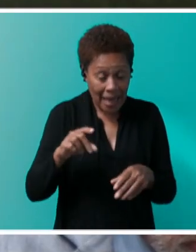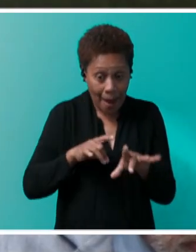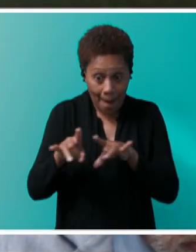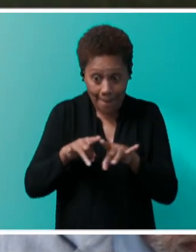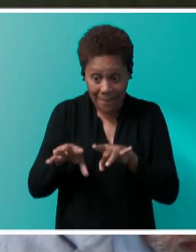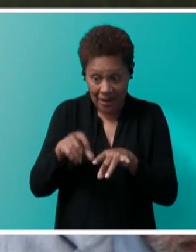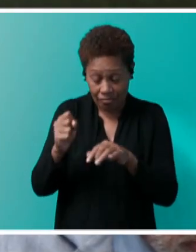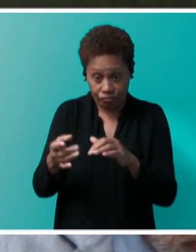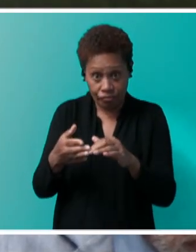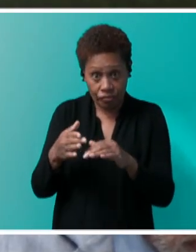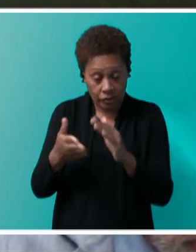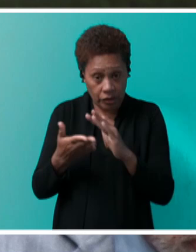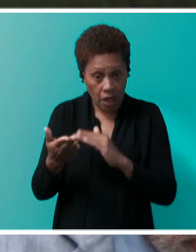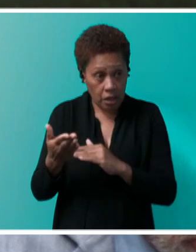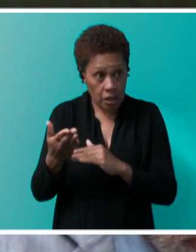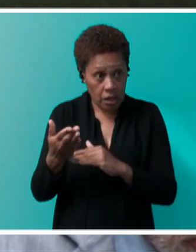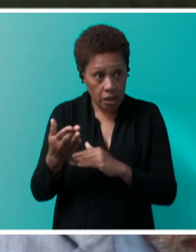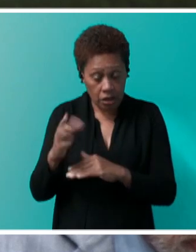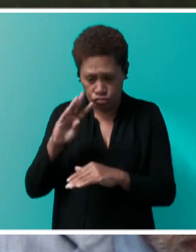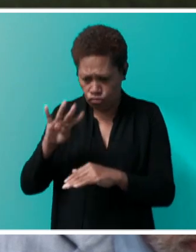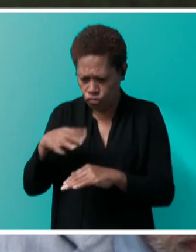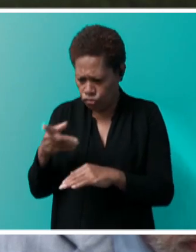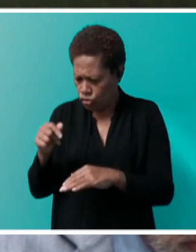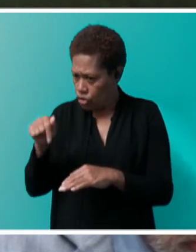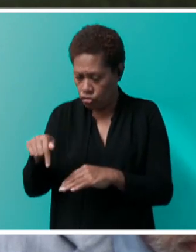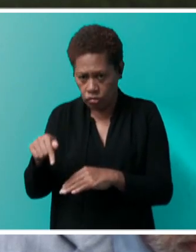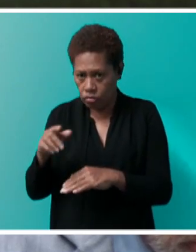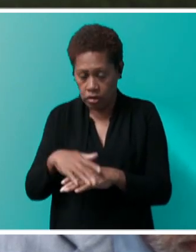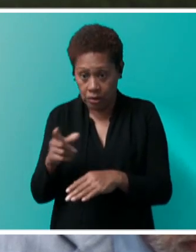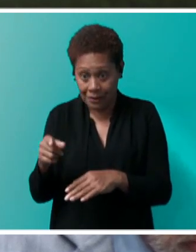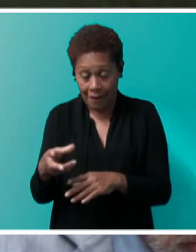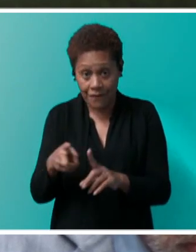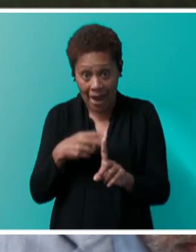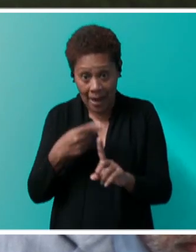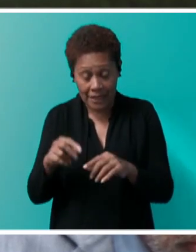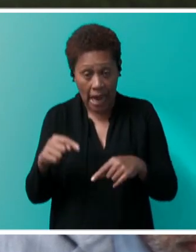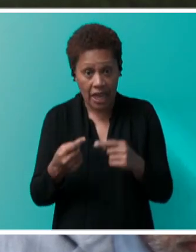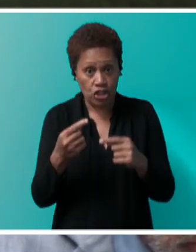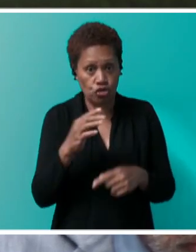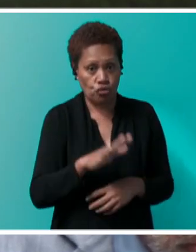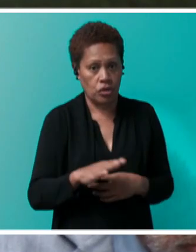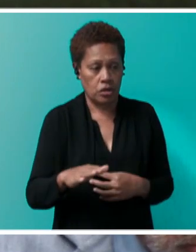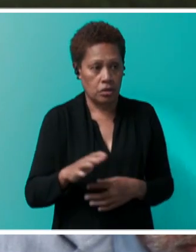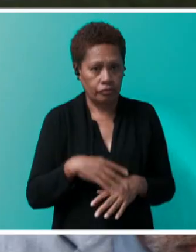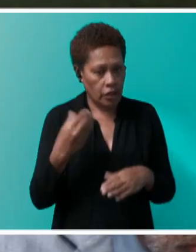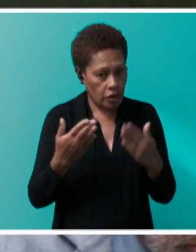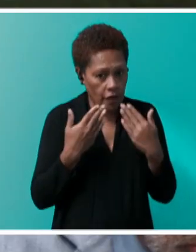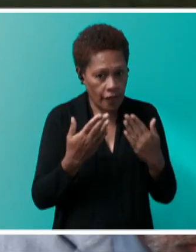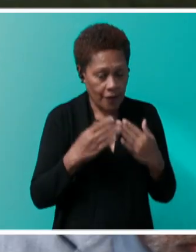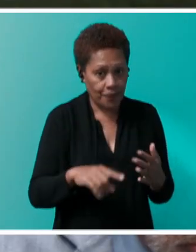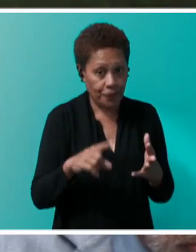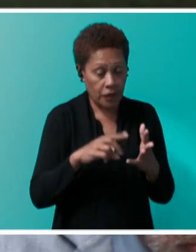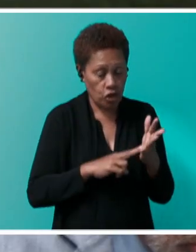grounded, and is multisectoral to ensure the elimination of violence against children. I would like to thank UNICEF for